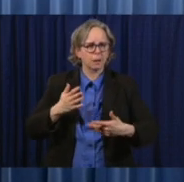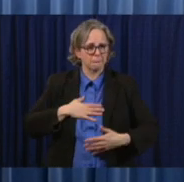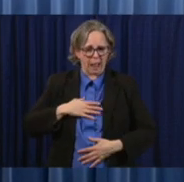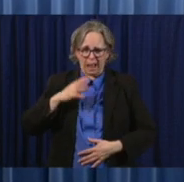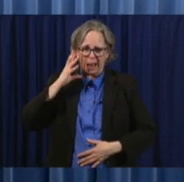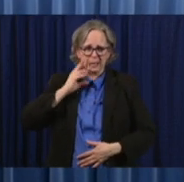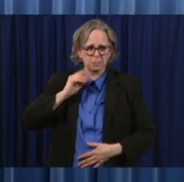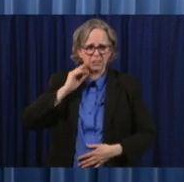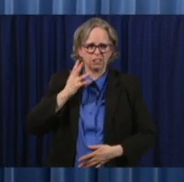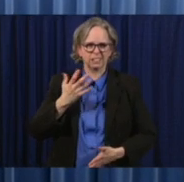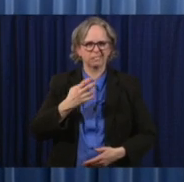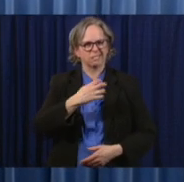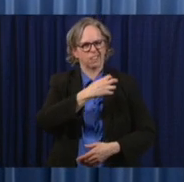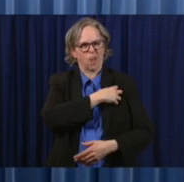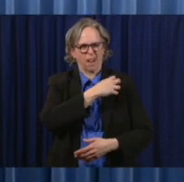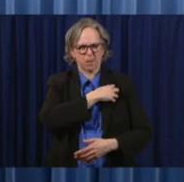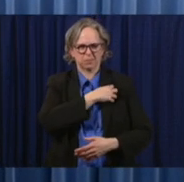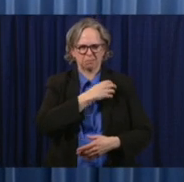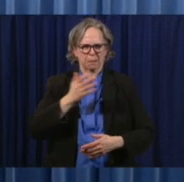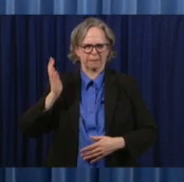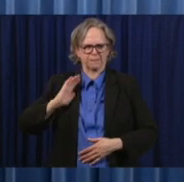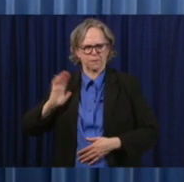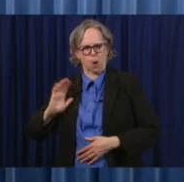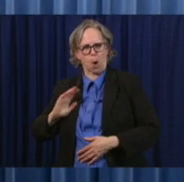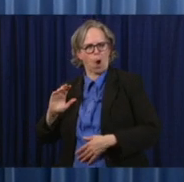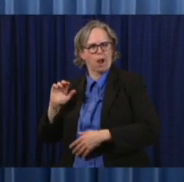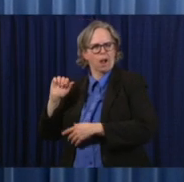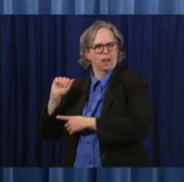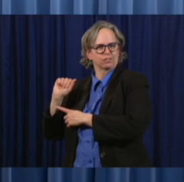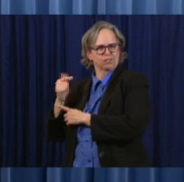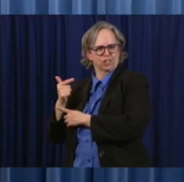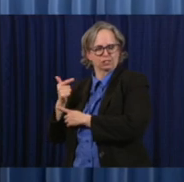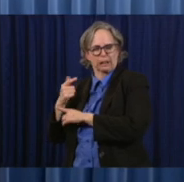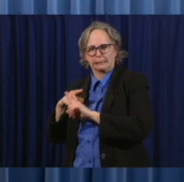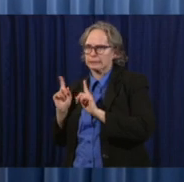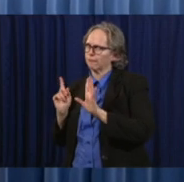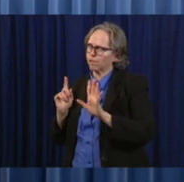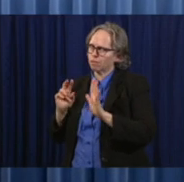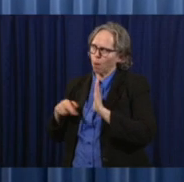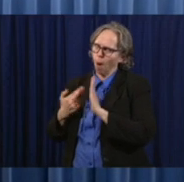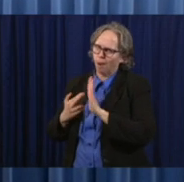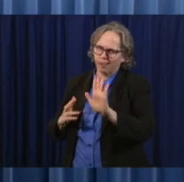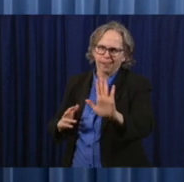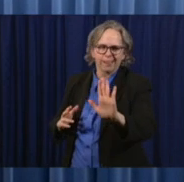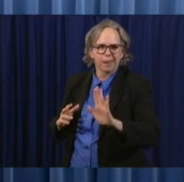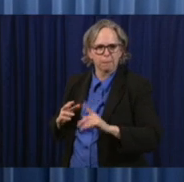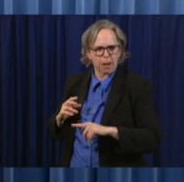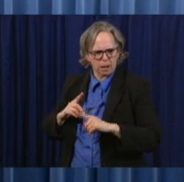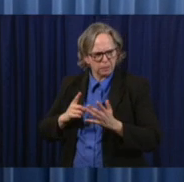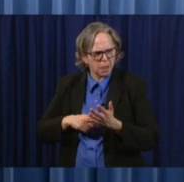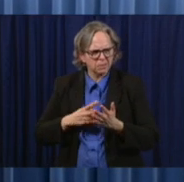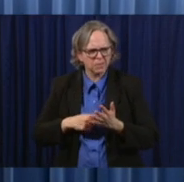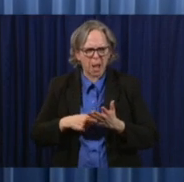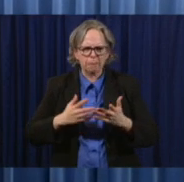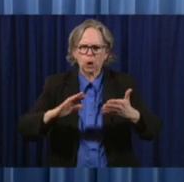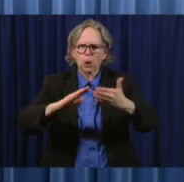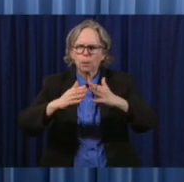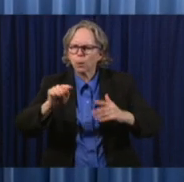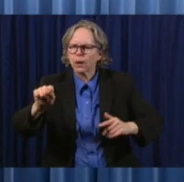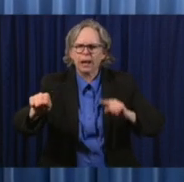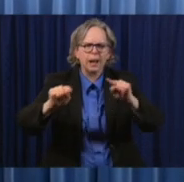particularly when I was the Attorney General, was that sometimes you'd have a community and there's a lot of publicity